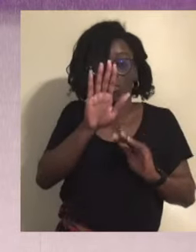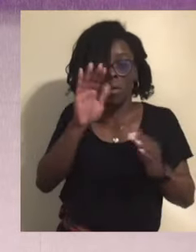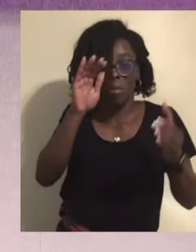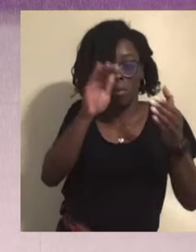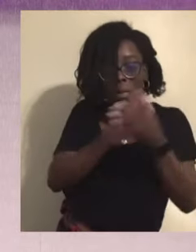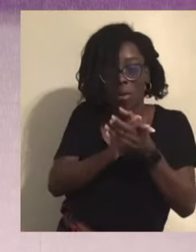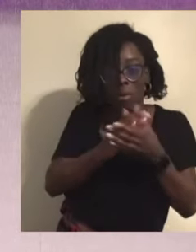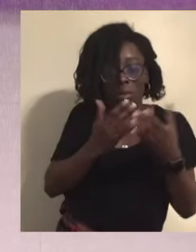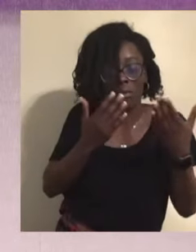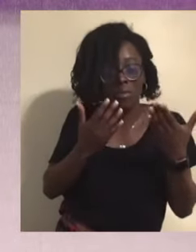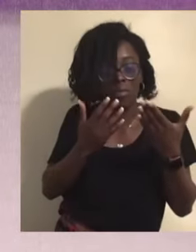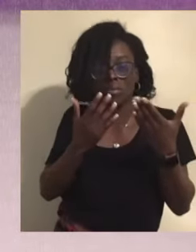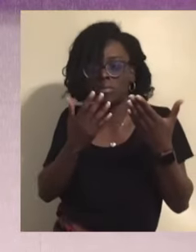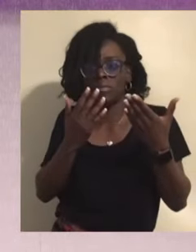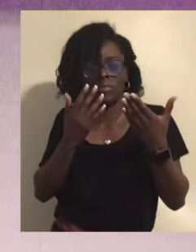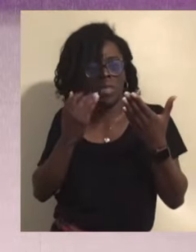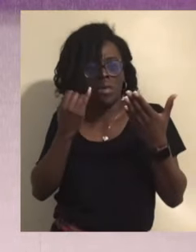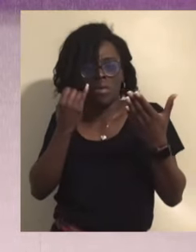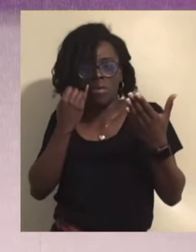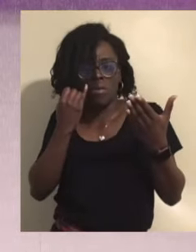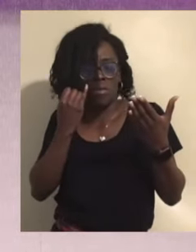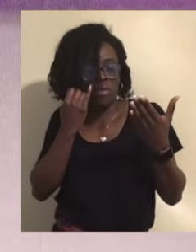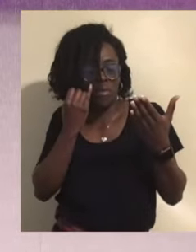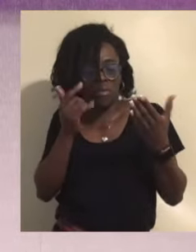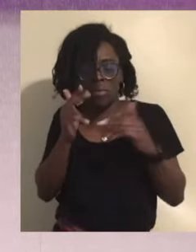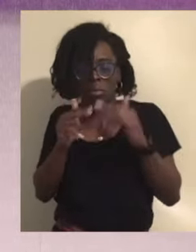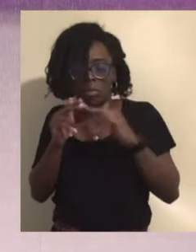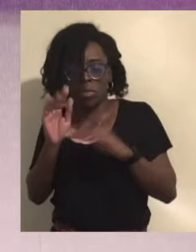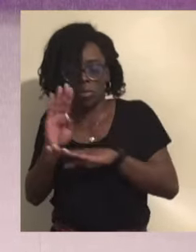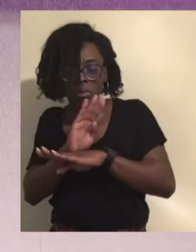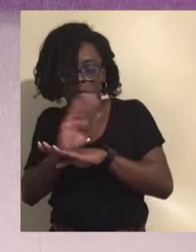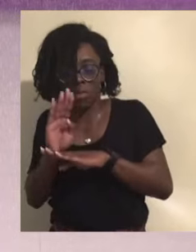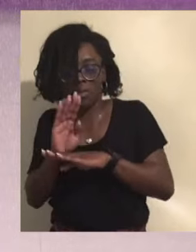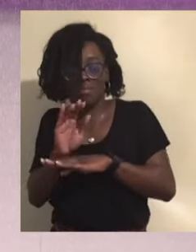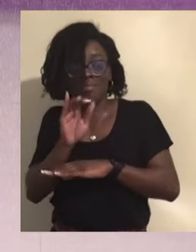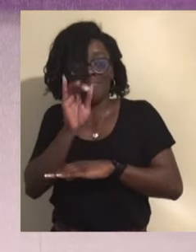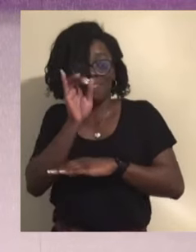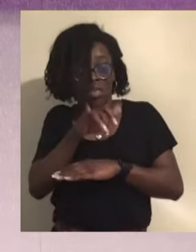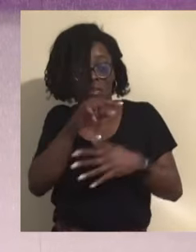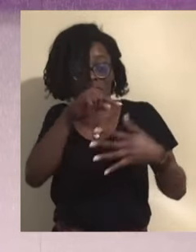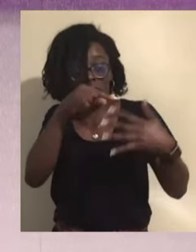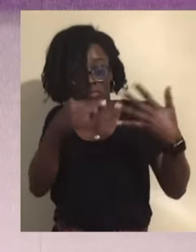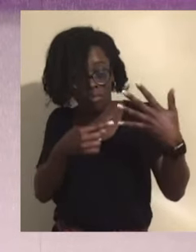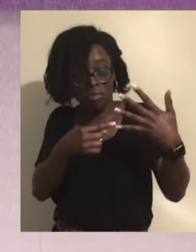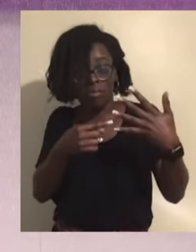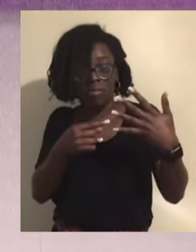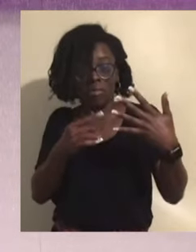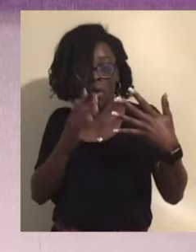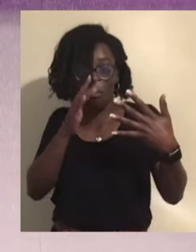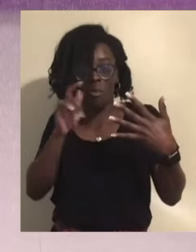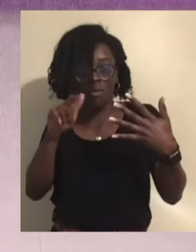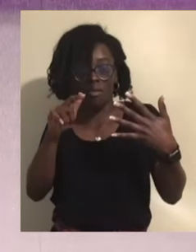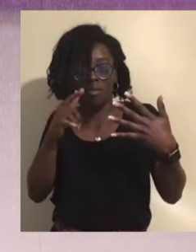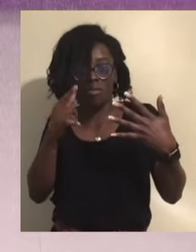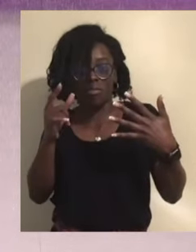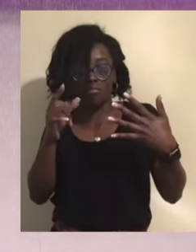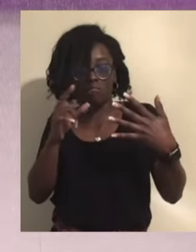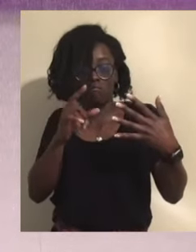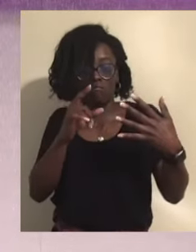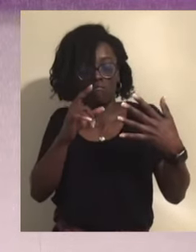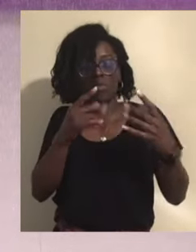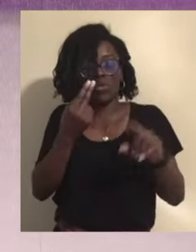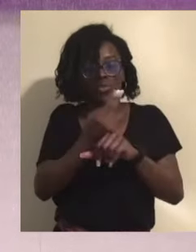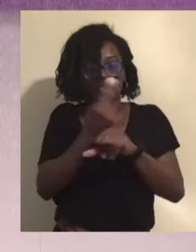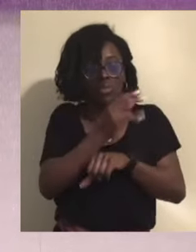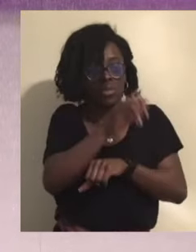your marriage. If you're building a business, this is five things you're going to need to build your business. If you're building ministry,